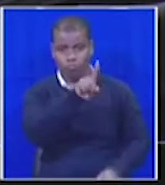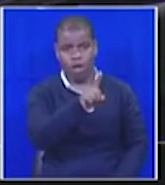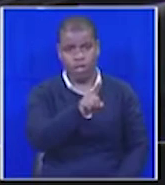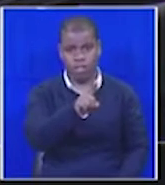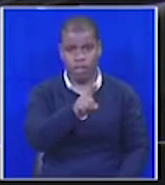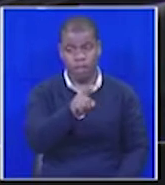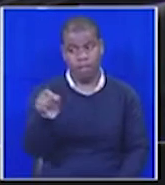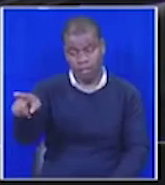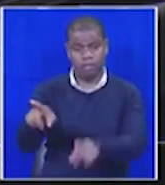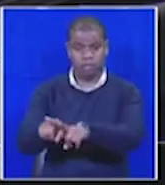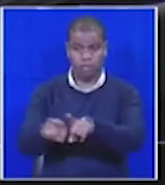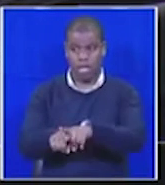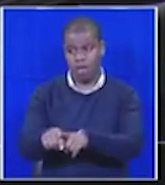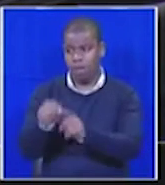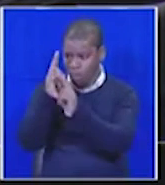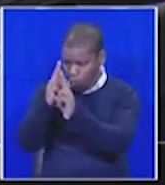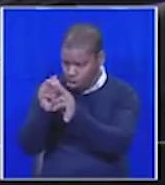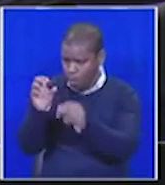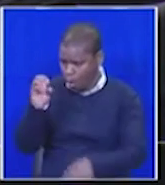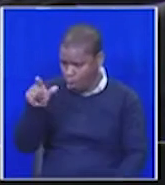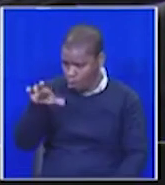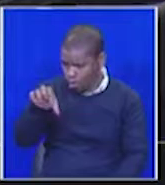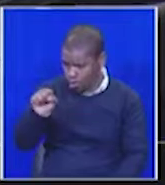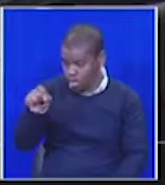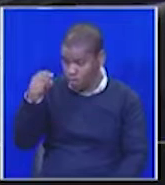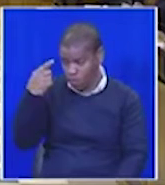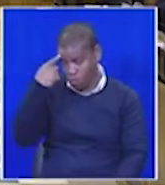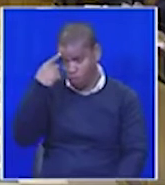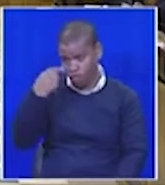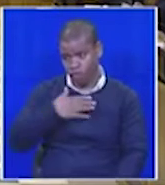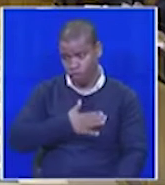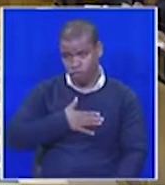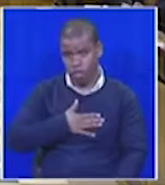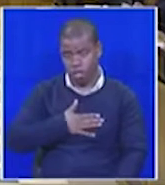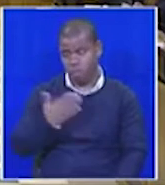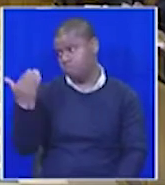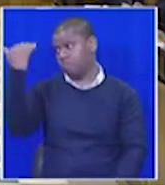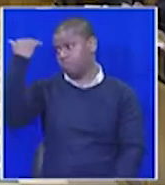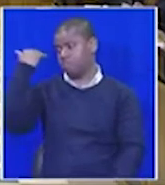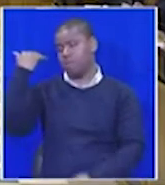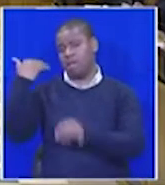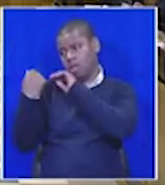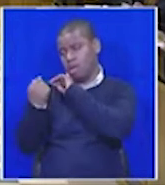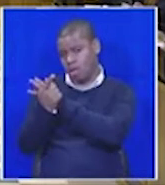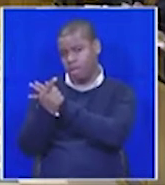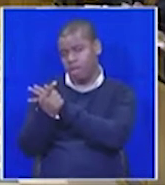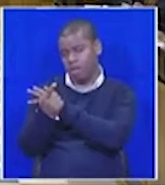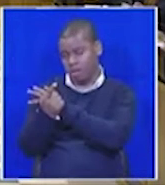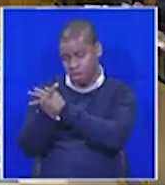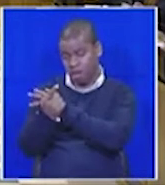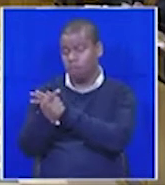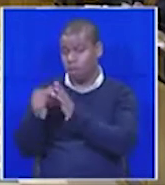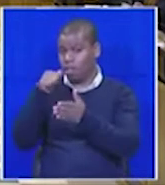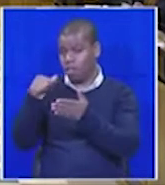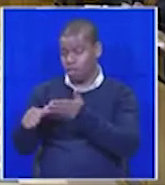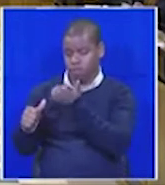if you have such a strong view on what happened in another session of the House, you should submit a